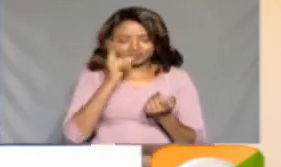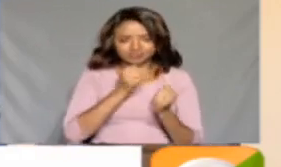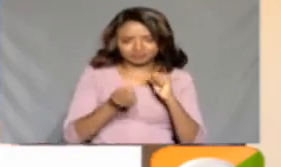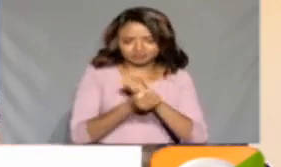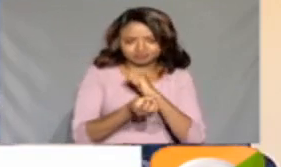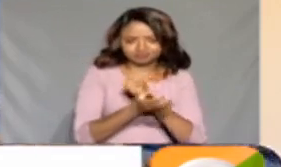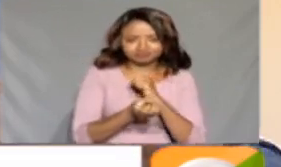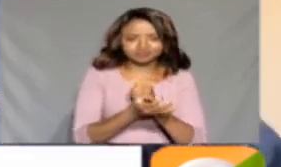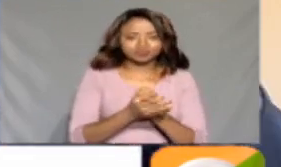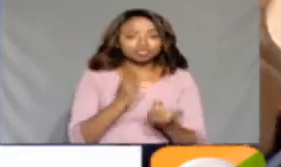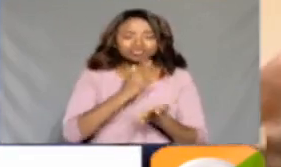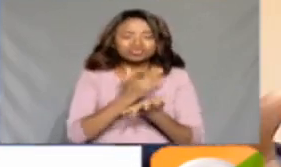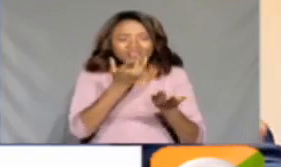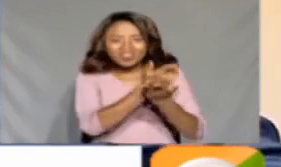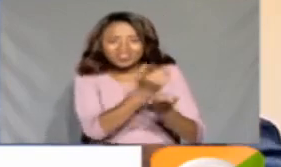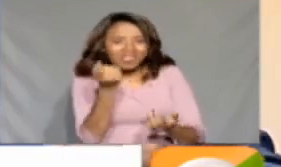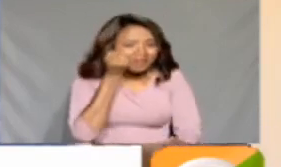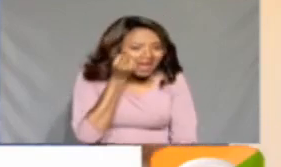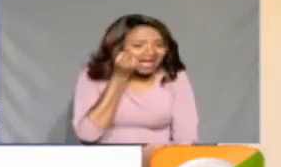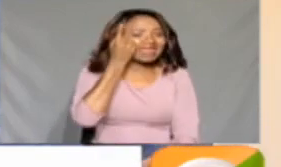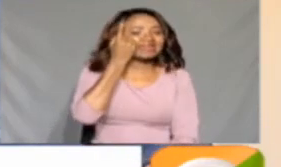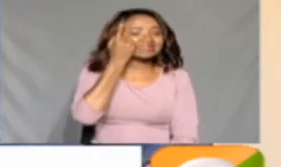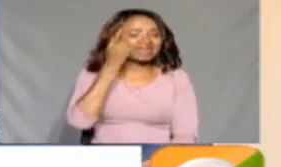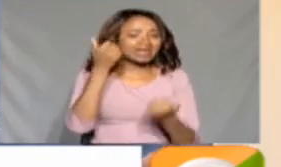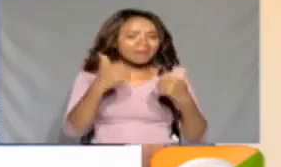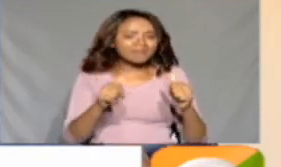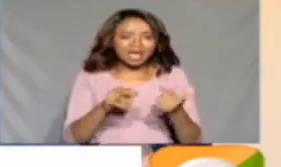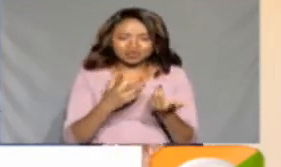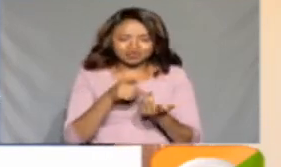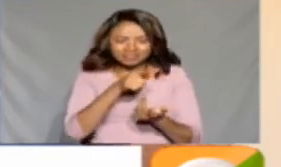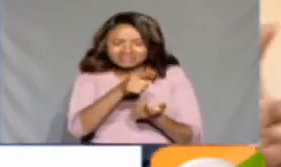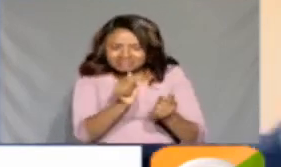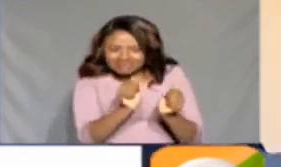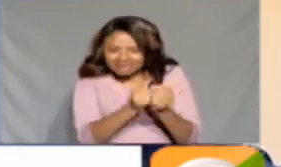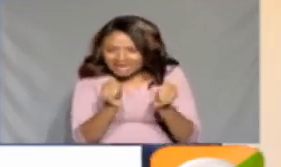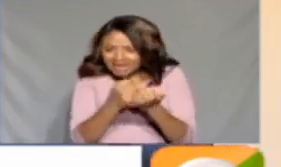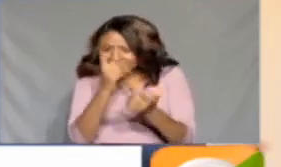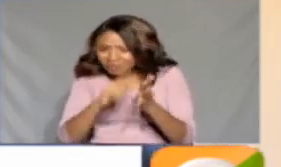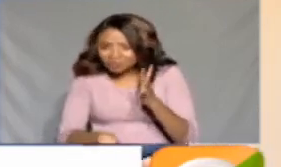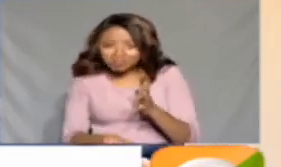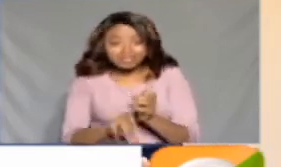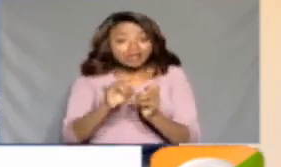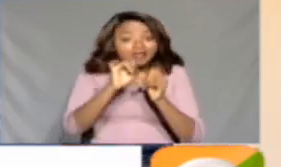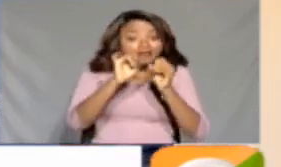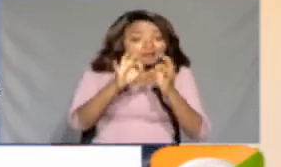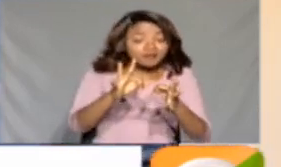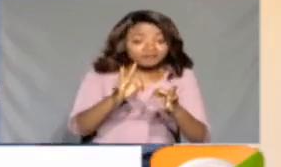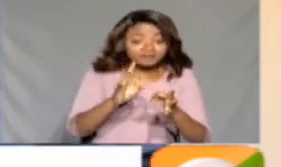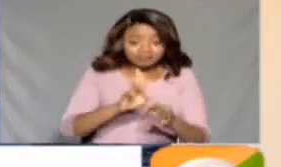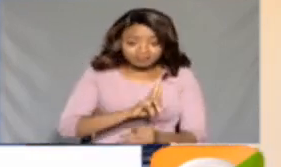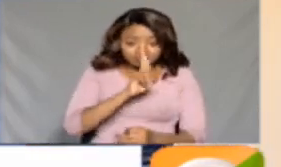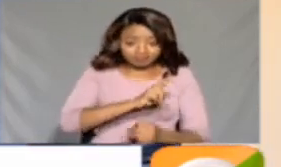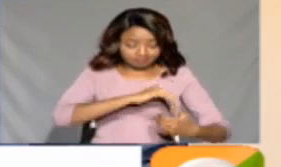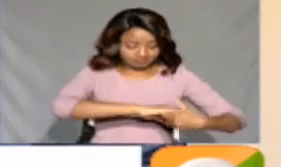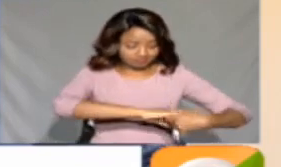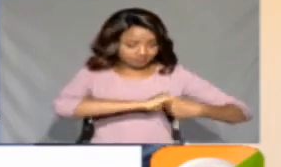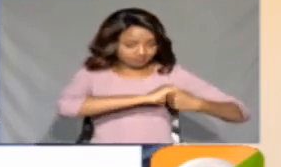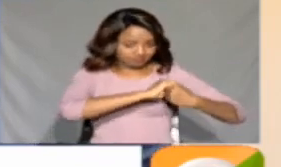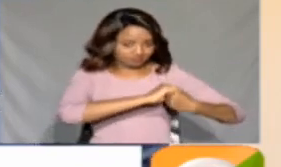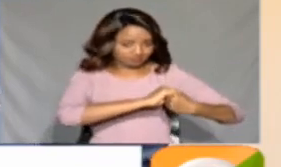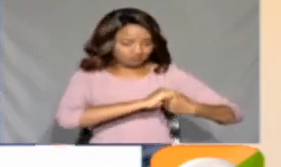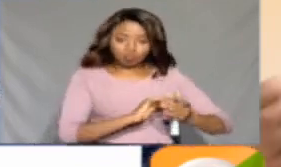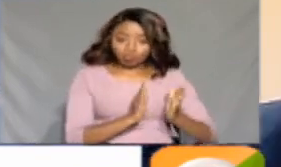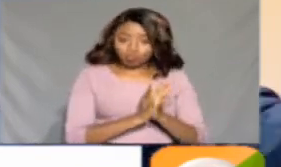dissonance. They are not understanding exactly what is going on sometimes. If the president shakes hands with Honorable